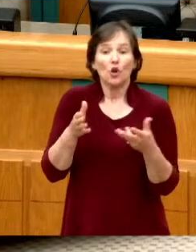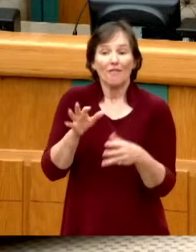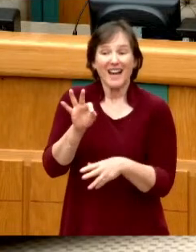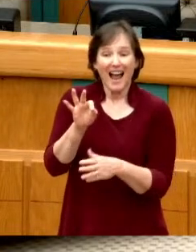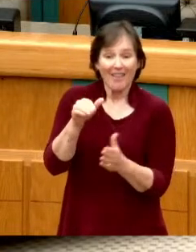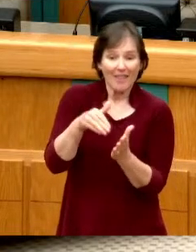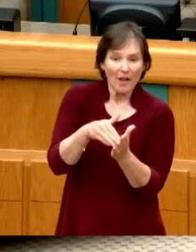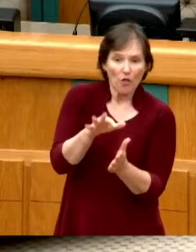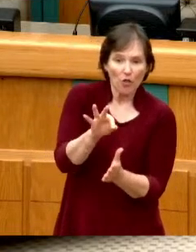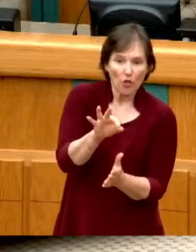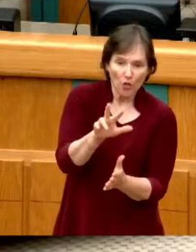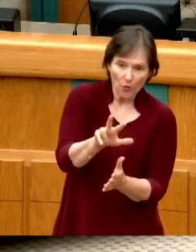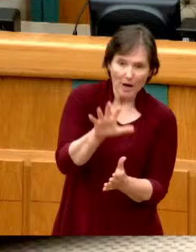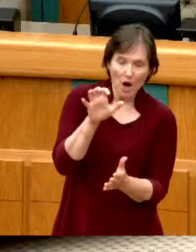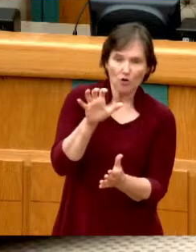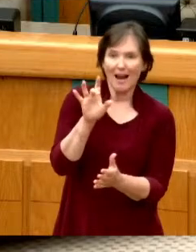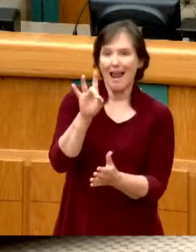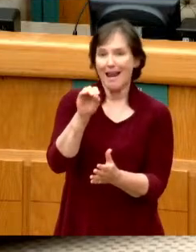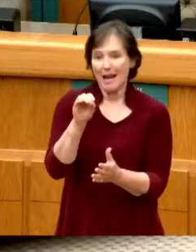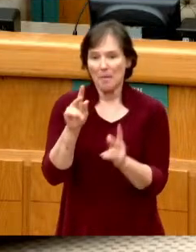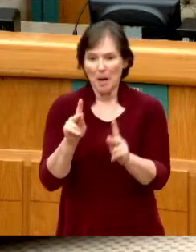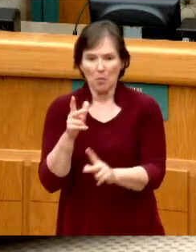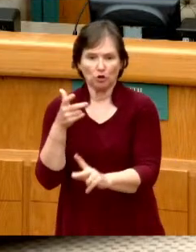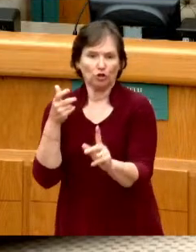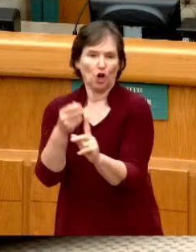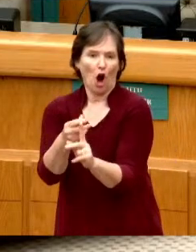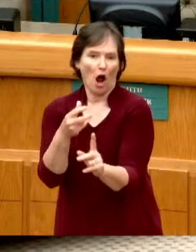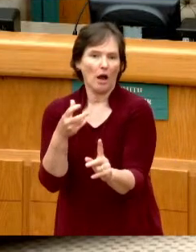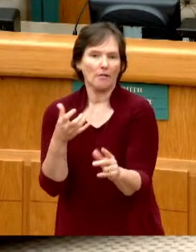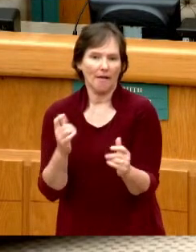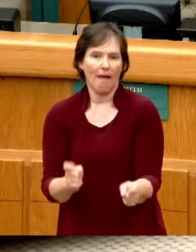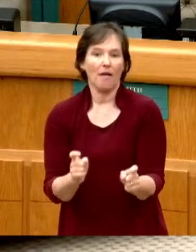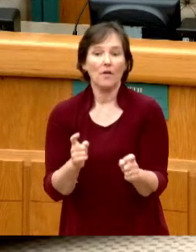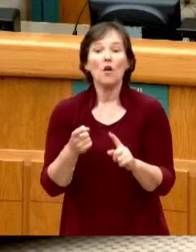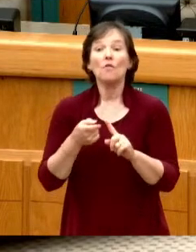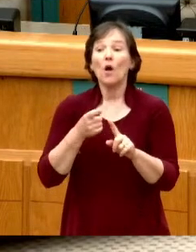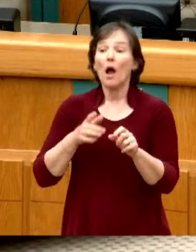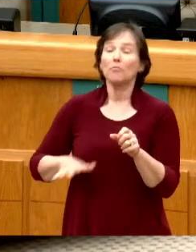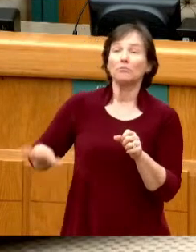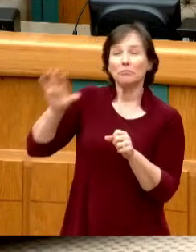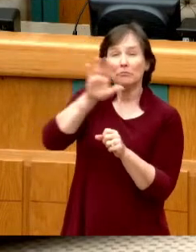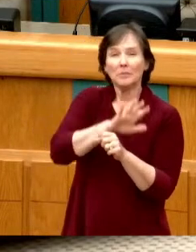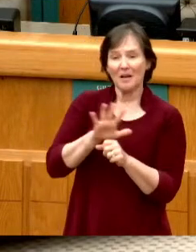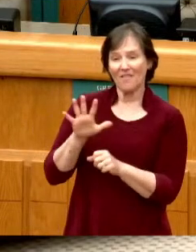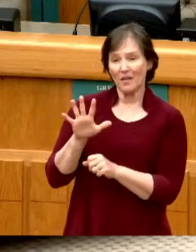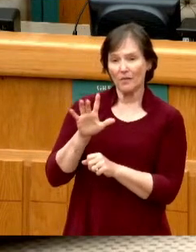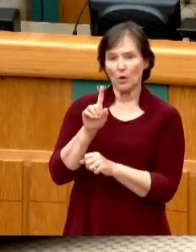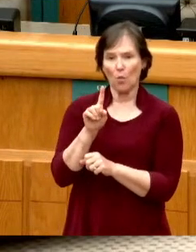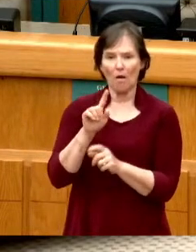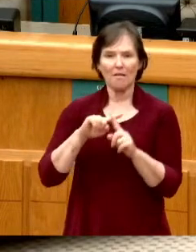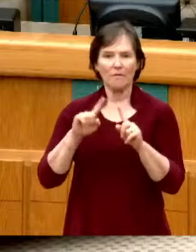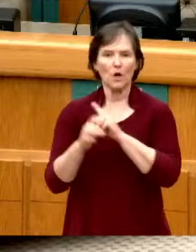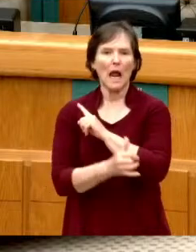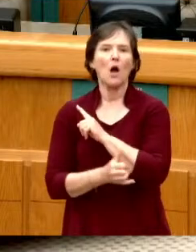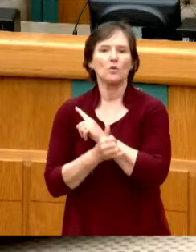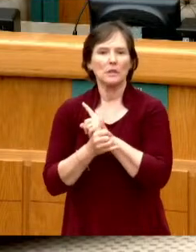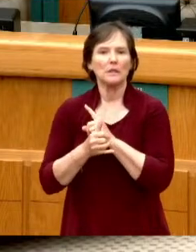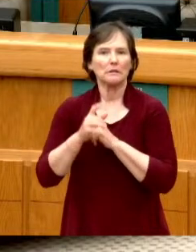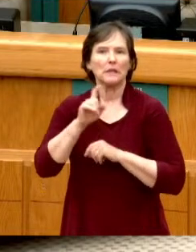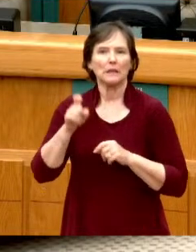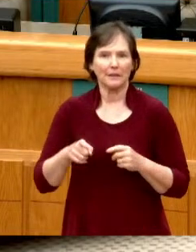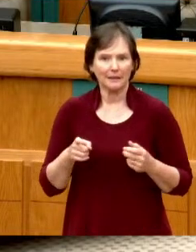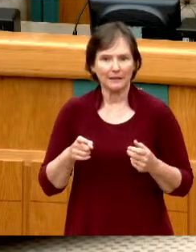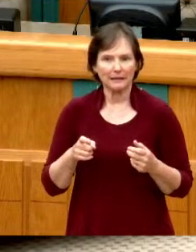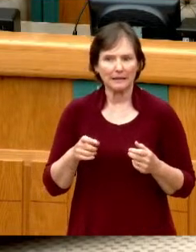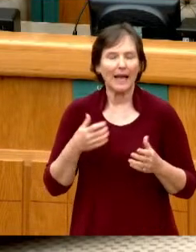9,380 people last week from over 51 counties. That's incredible. By the way, I should leave